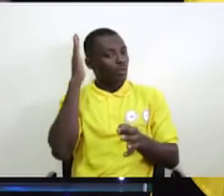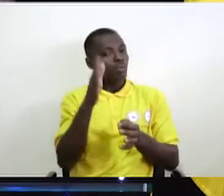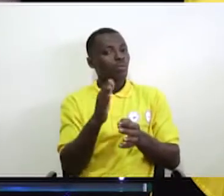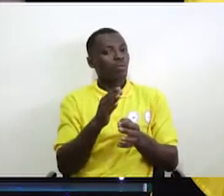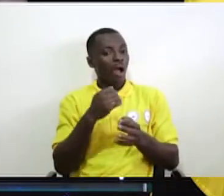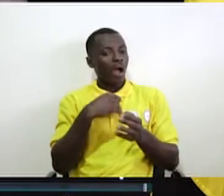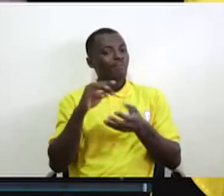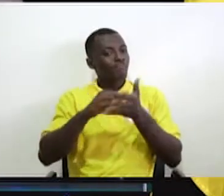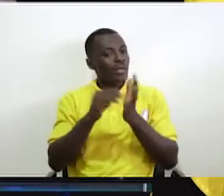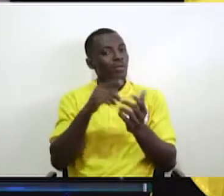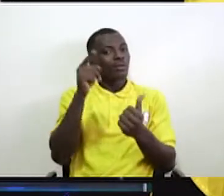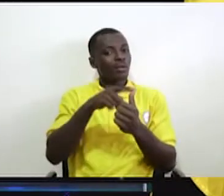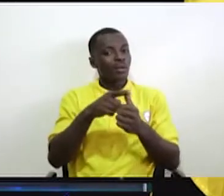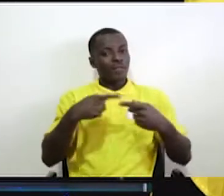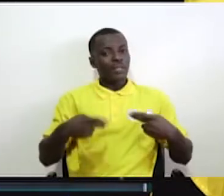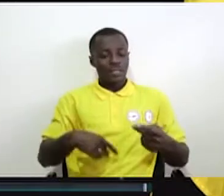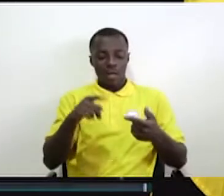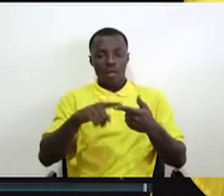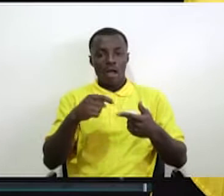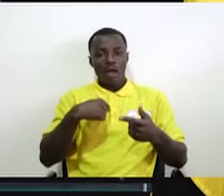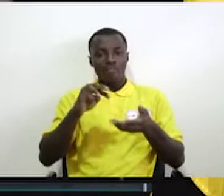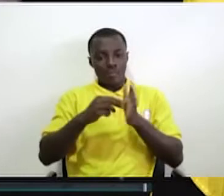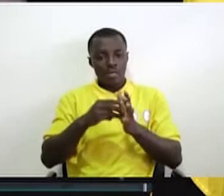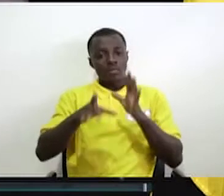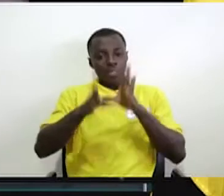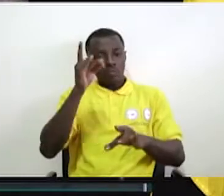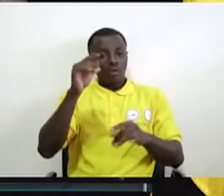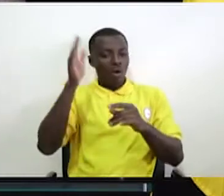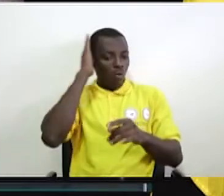sunsun femu mu chechire. But you see, when they got to Jesus's tent,